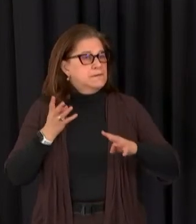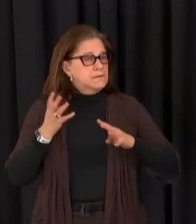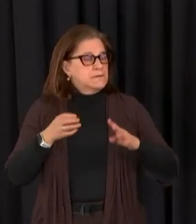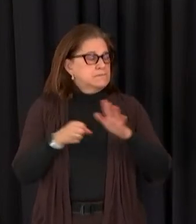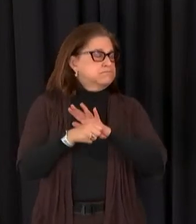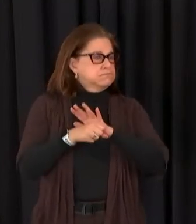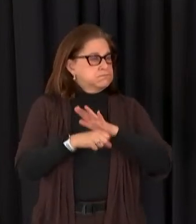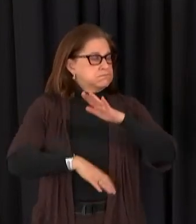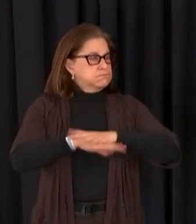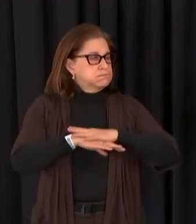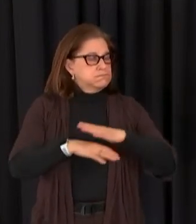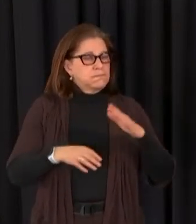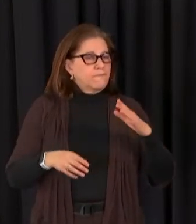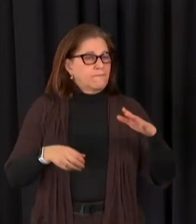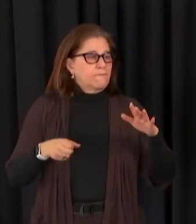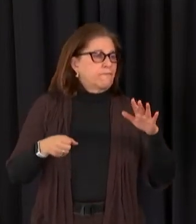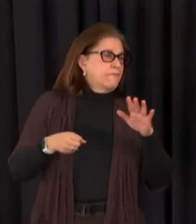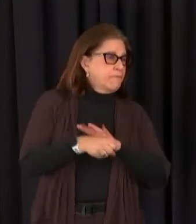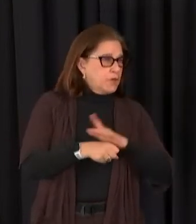again?